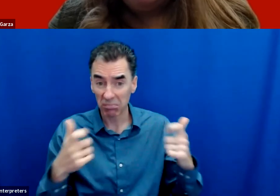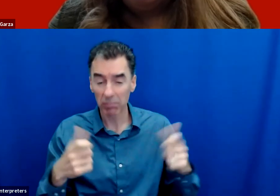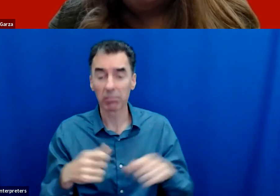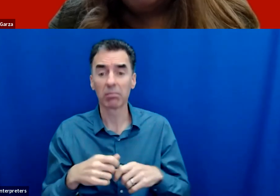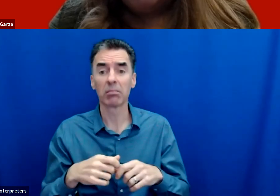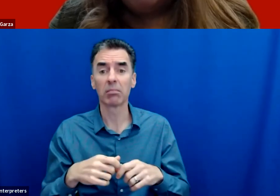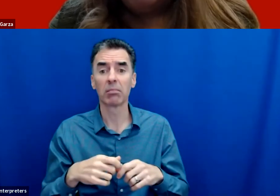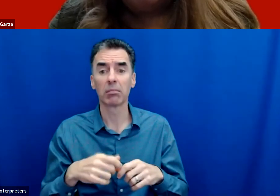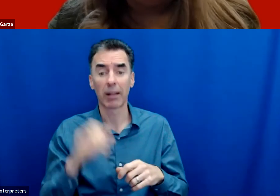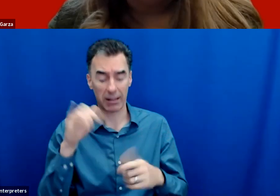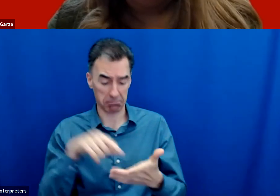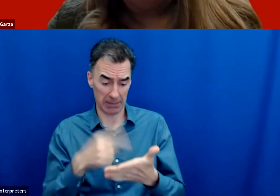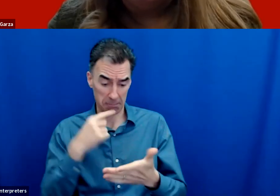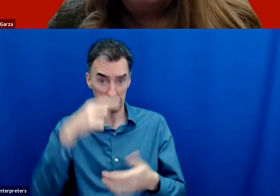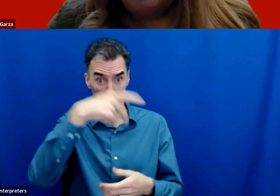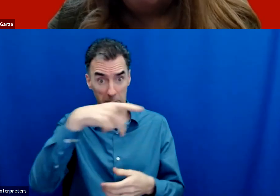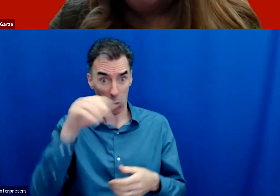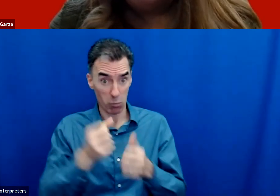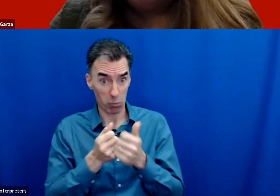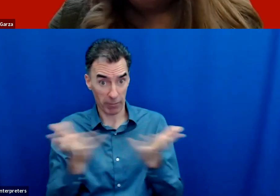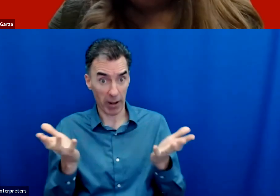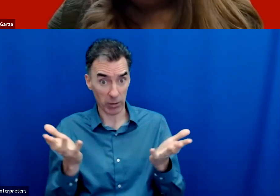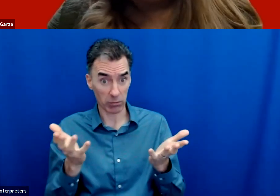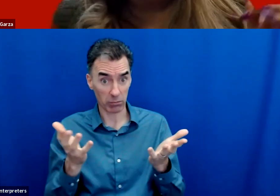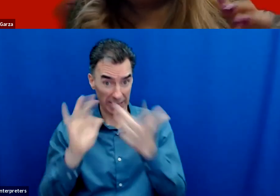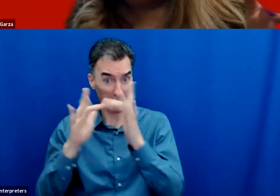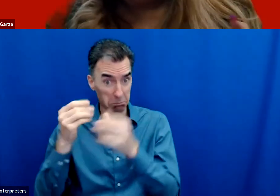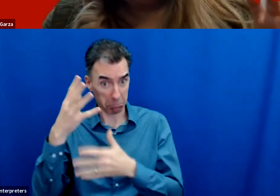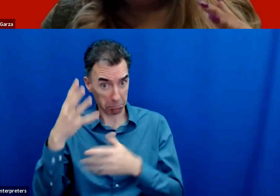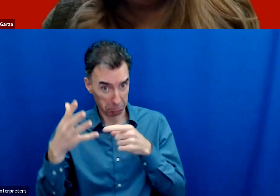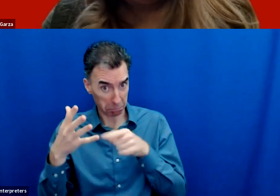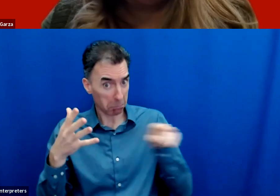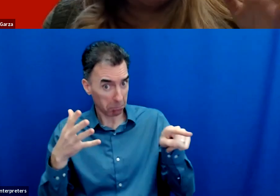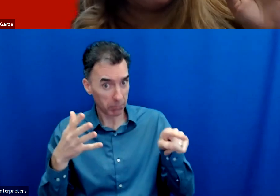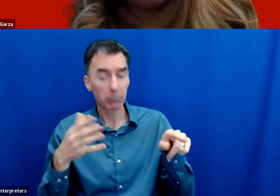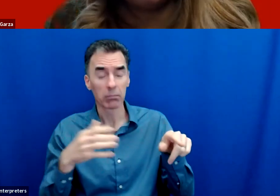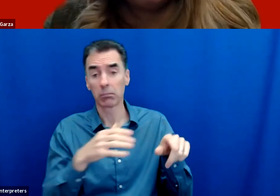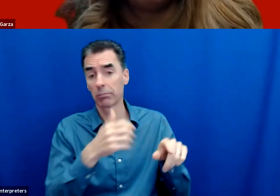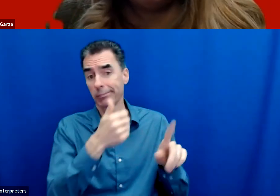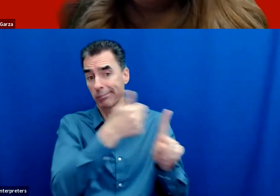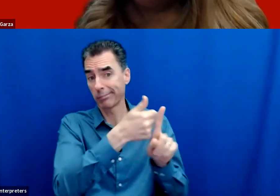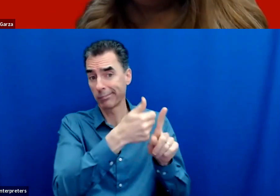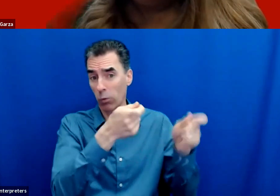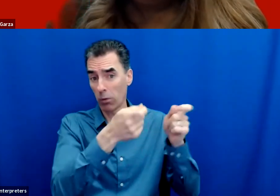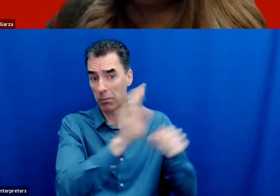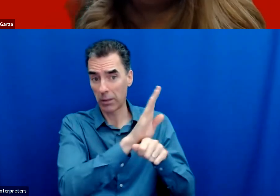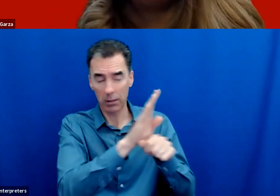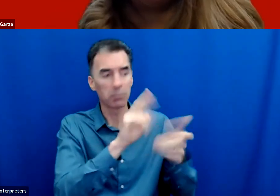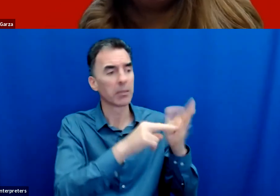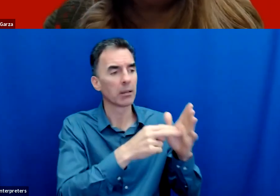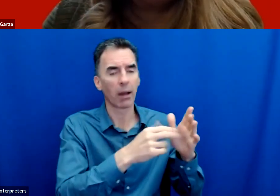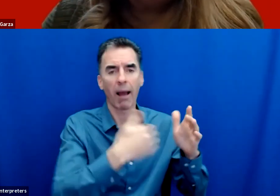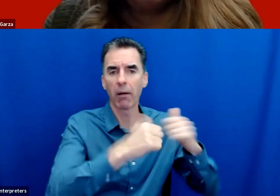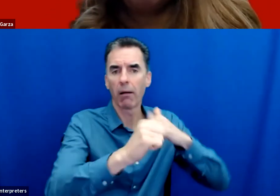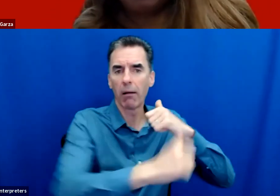a PPO provider or a provider on your network, doctors are their own businesses. So the anesthesiologists are their own people,